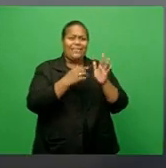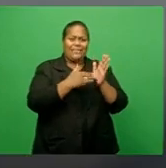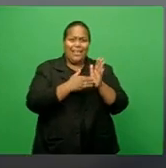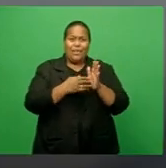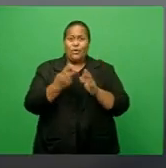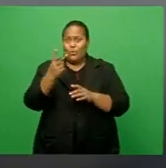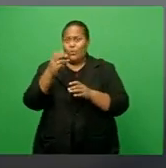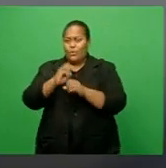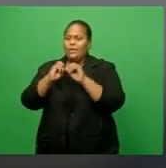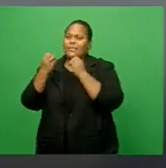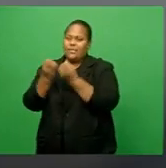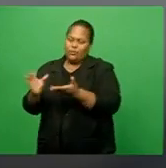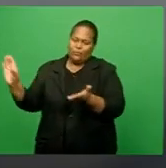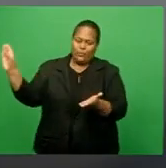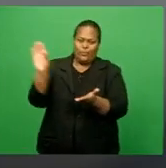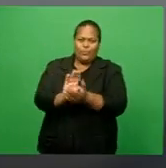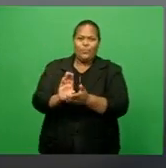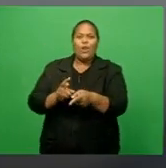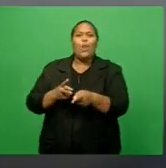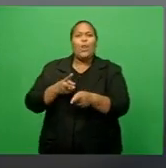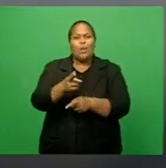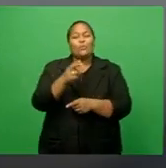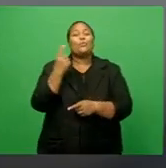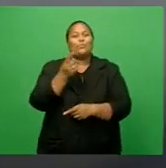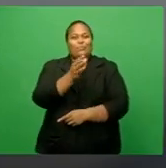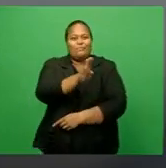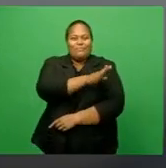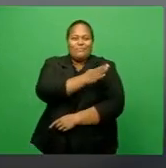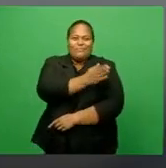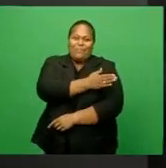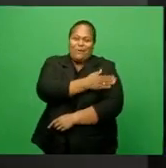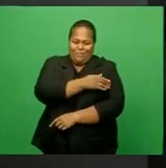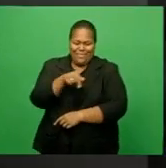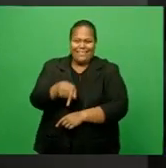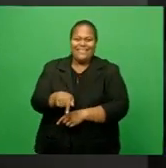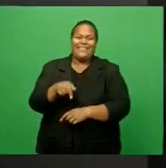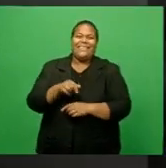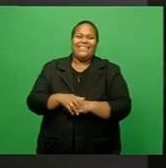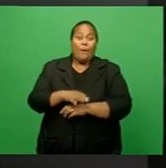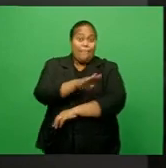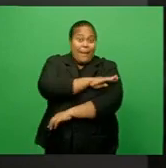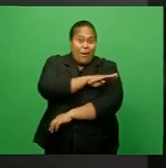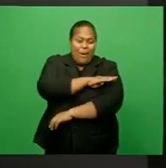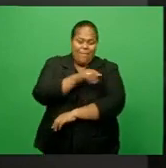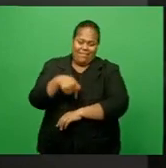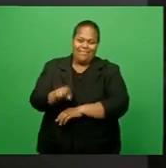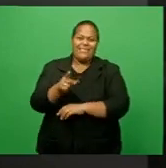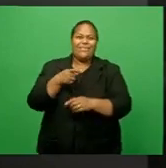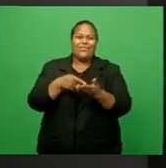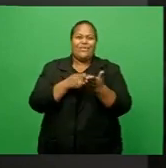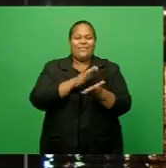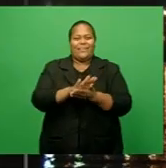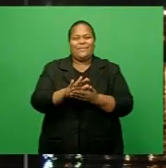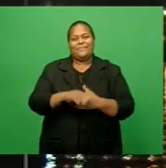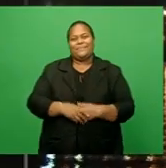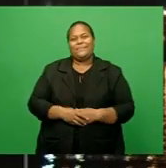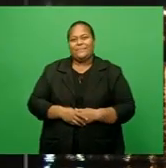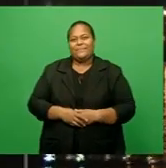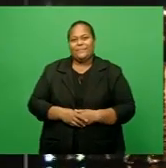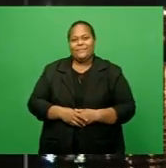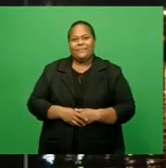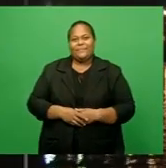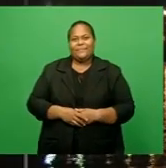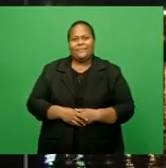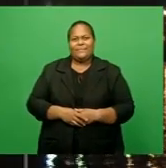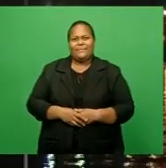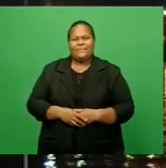launched by the Prime Minister Burenge Bainimarama this Thursday. Sainiani Mboila, FBC News. The